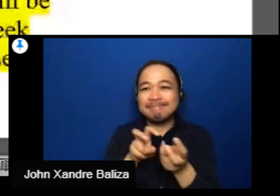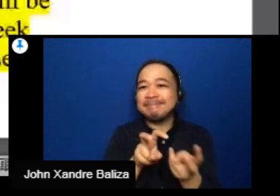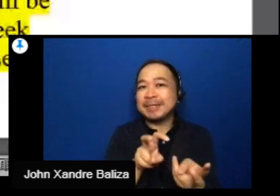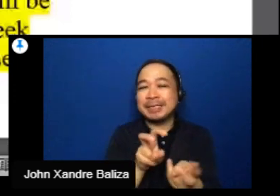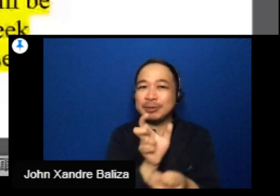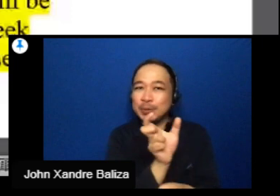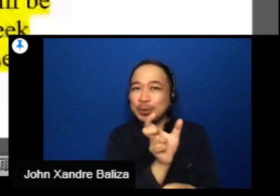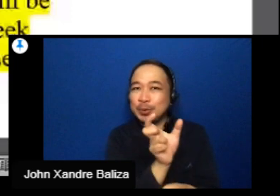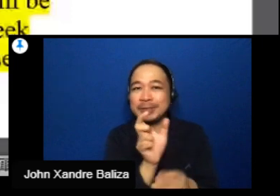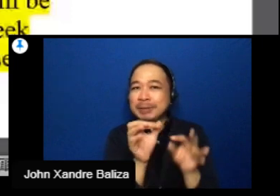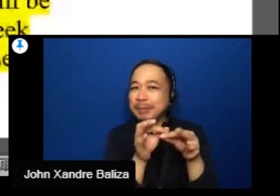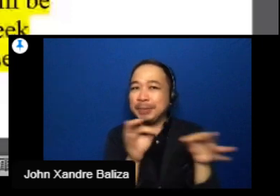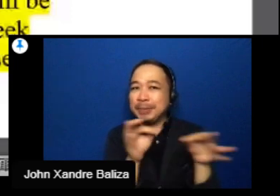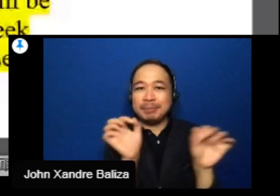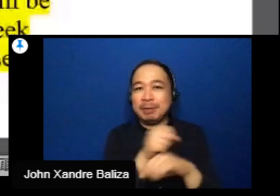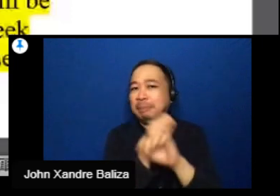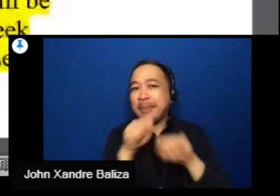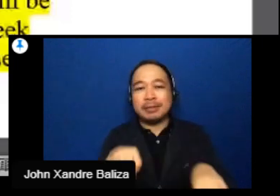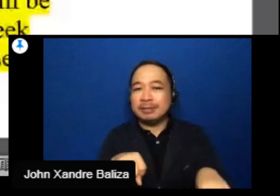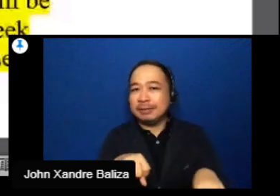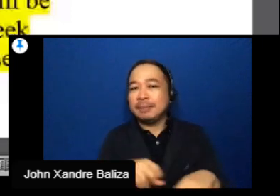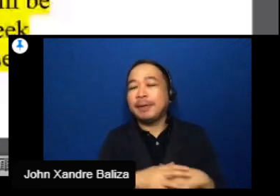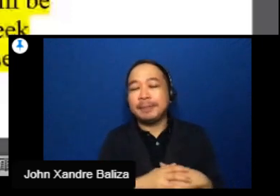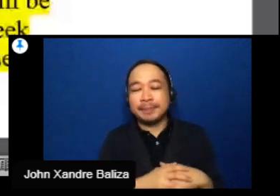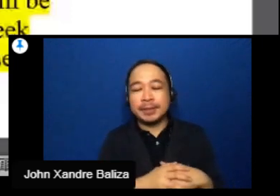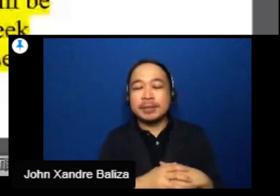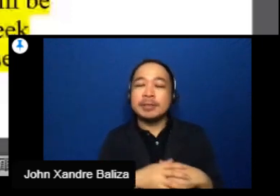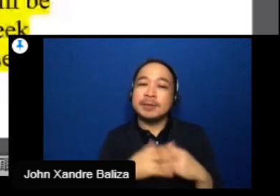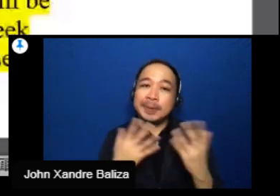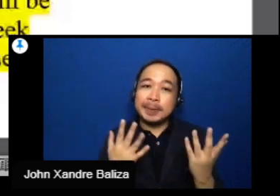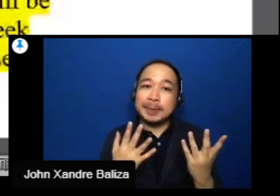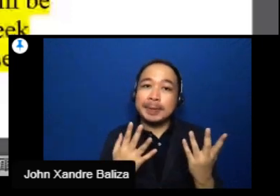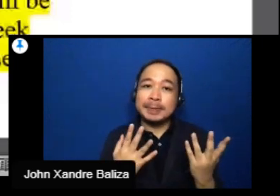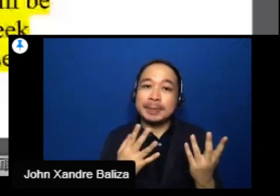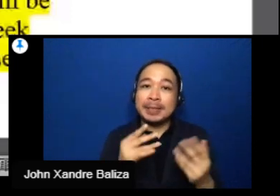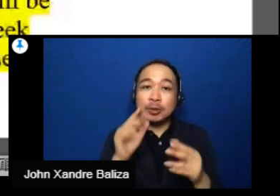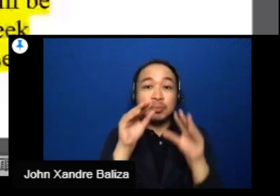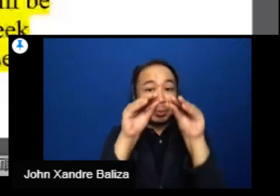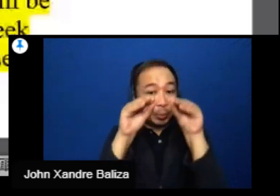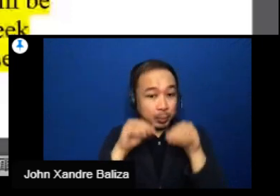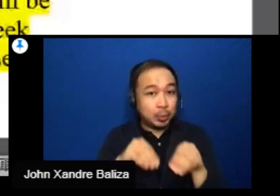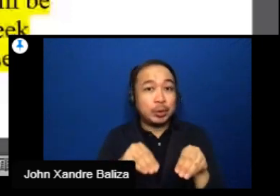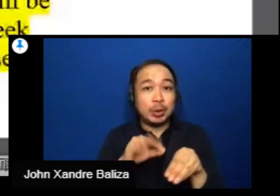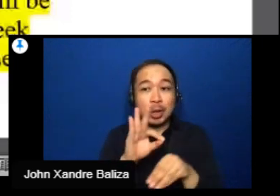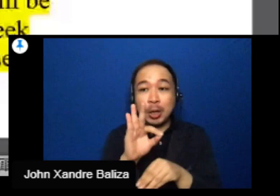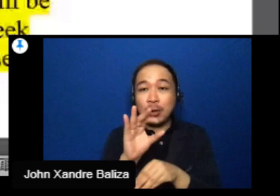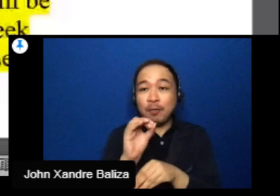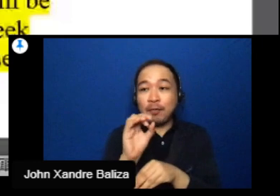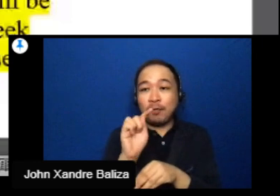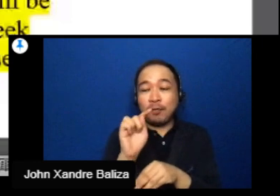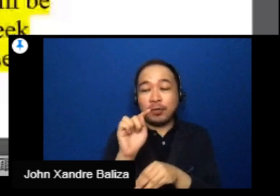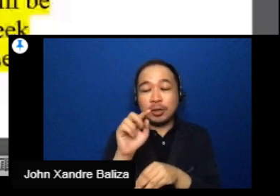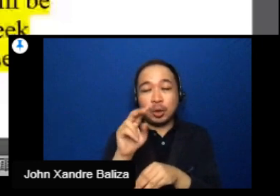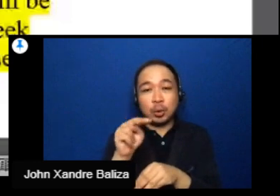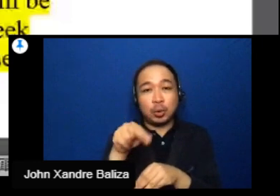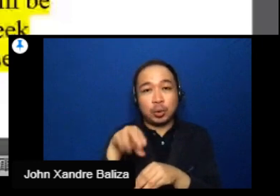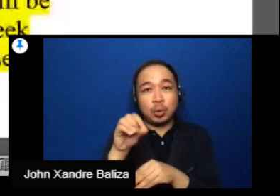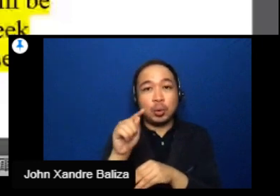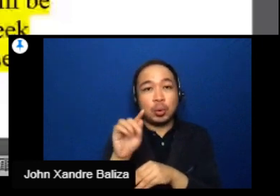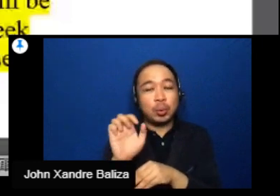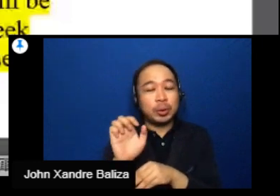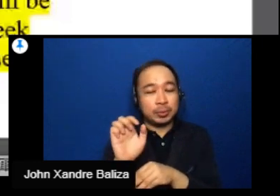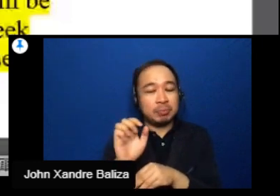entire wording will be problematic for us. So, if we have to use in the footnote, we will. If you leave it to us in the footnote, we will use the